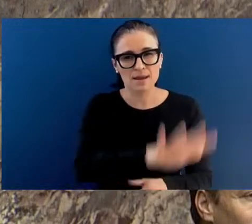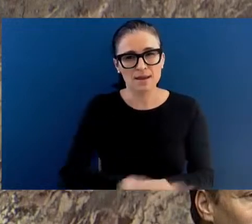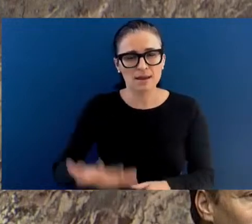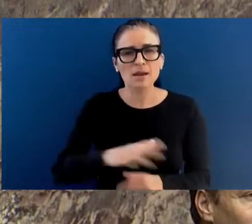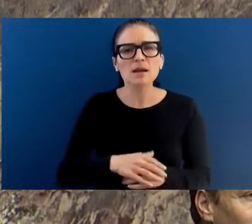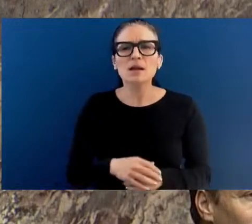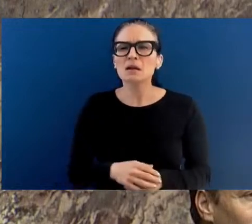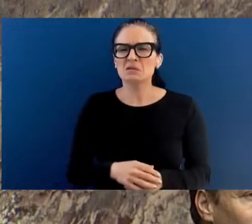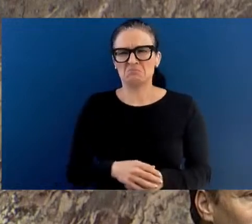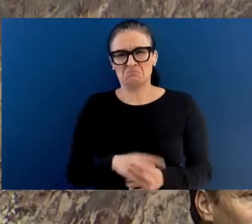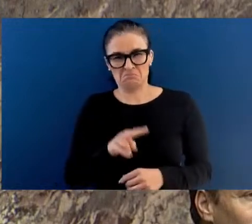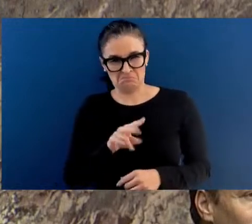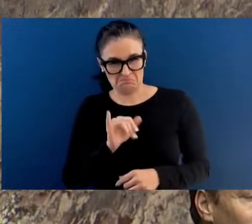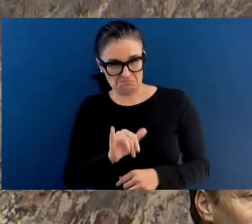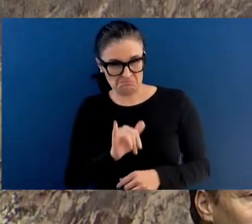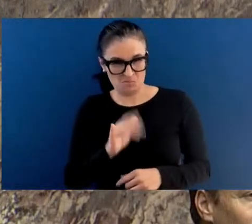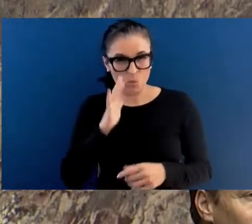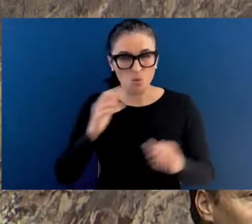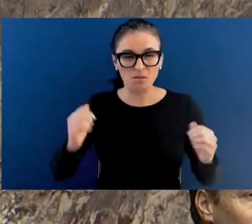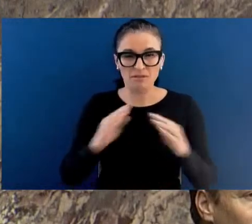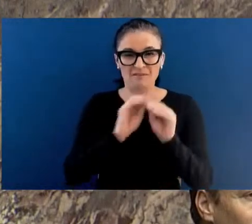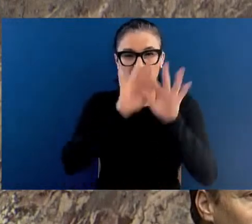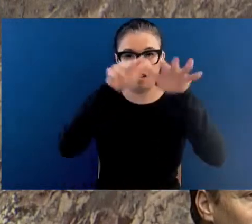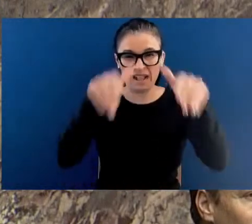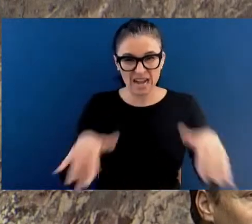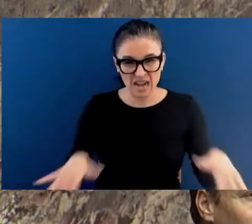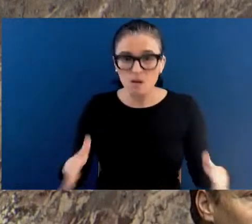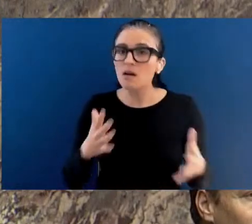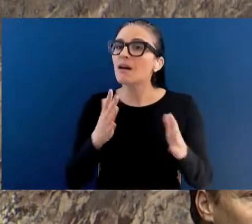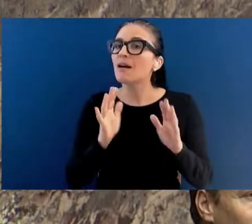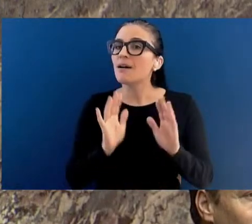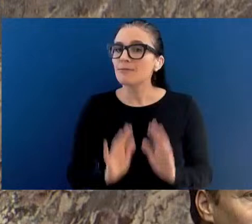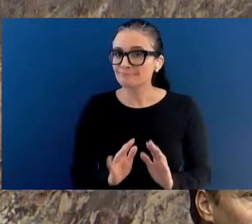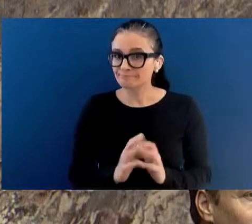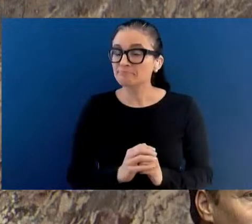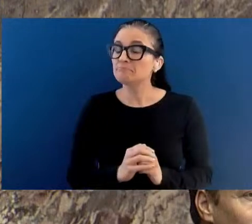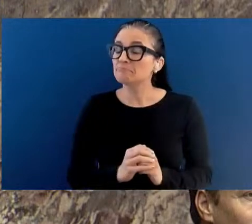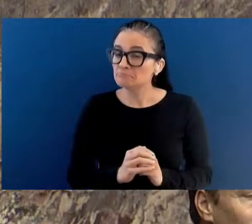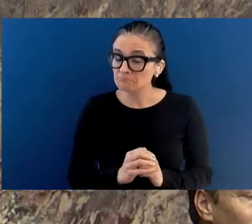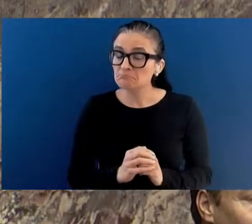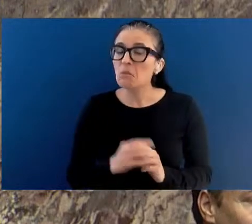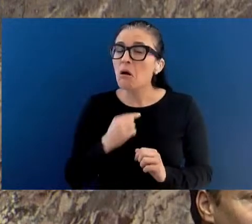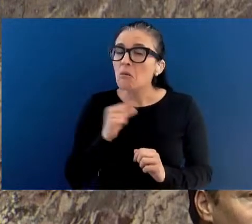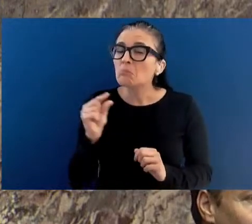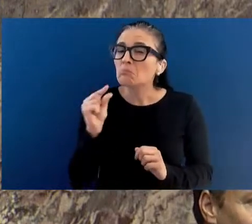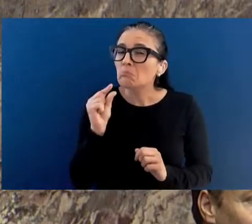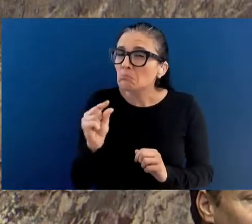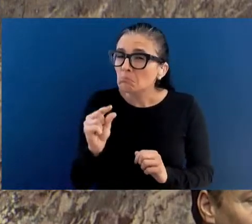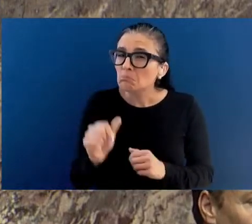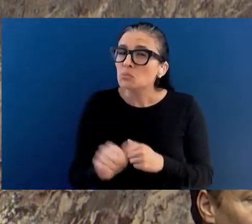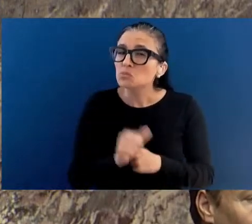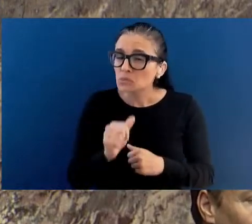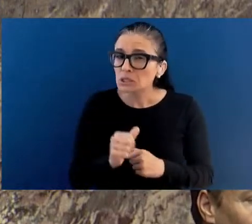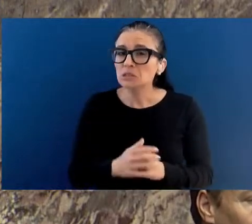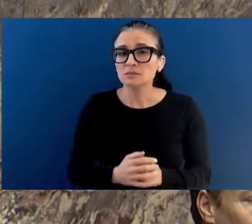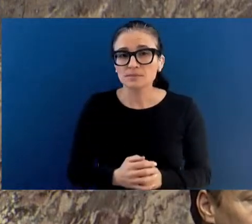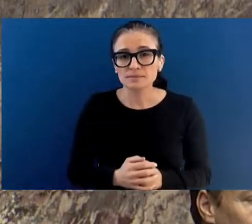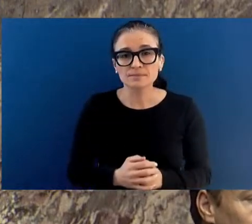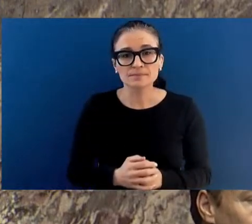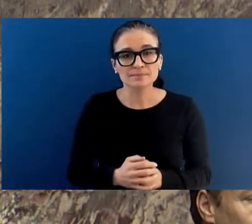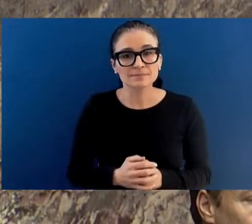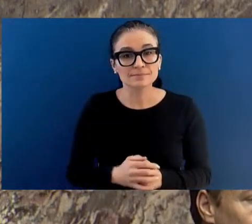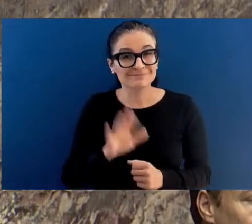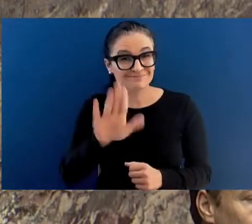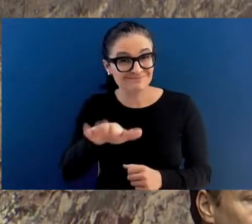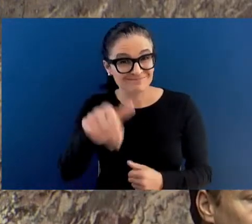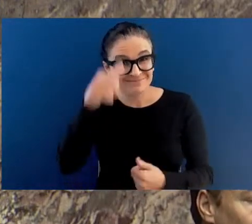as remote a risk as one may think. Some of us remember another famous stratovolcano, Mount St. Helens, which killed